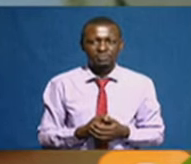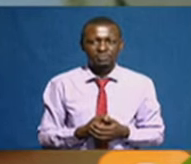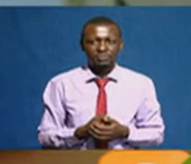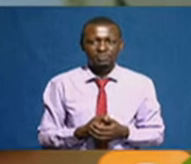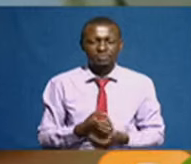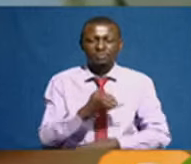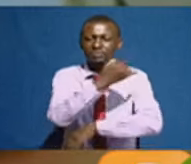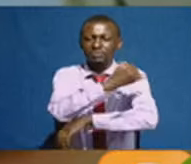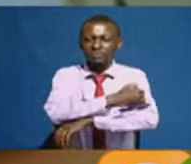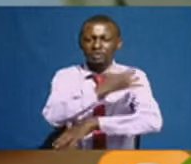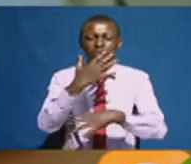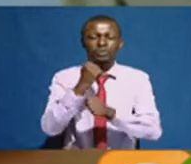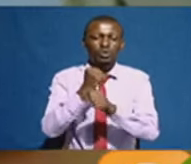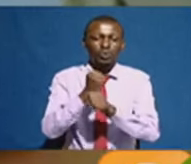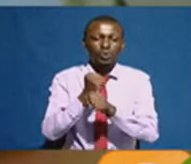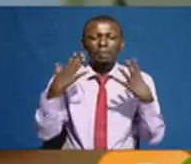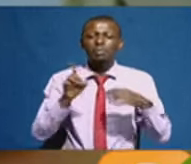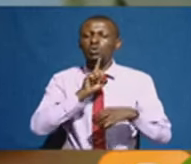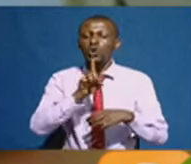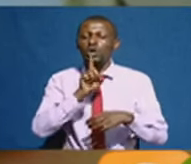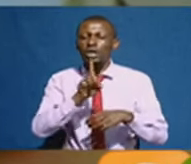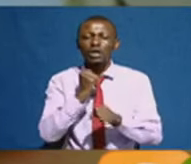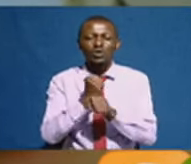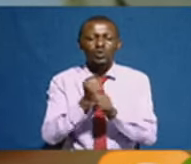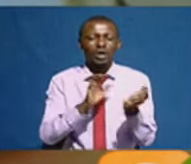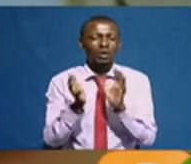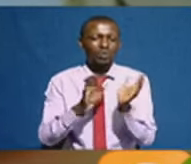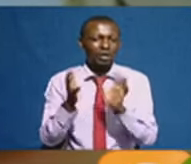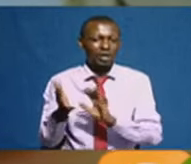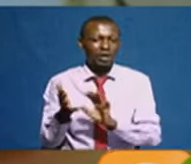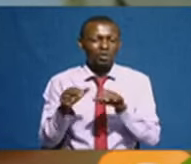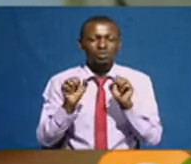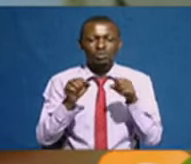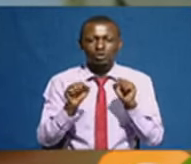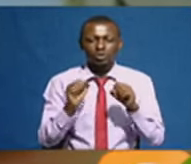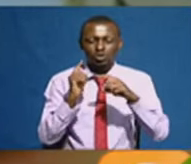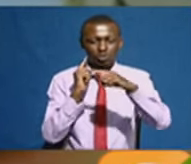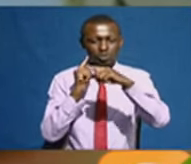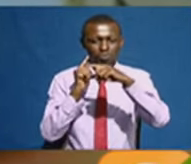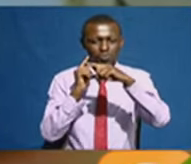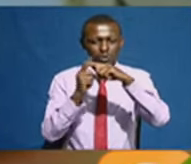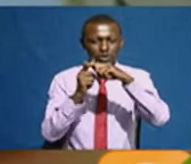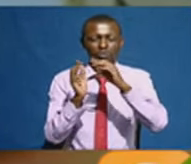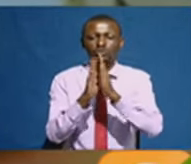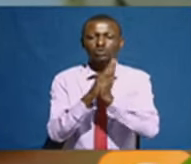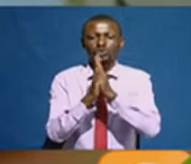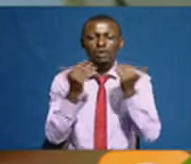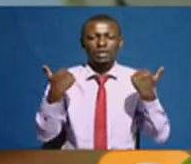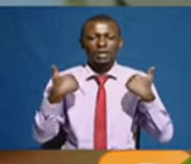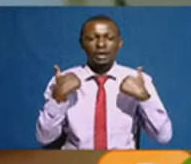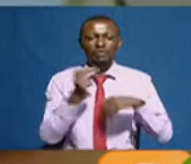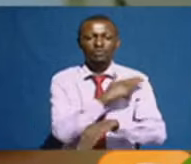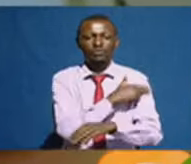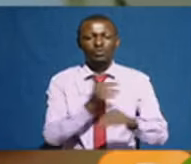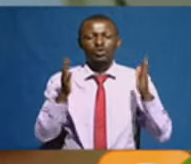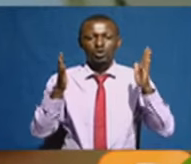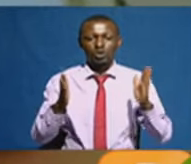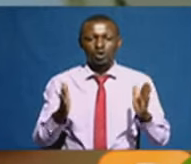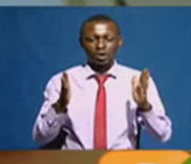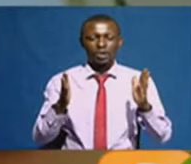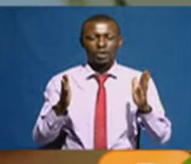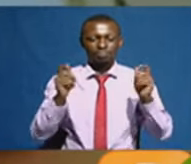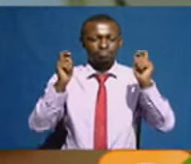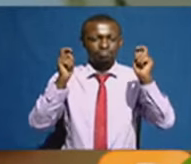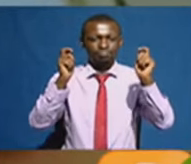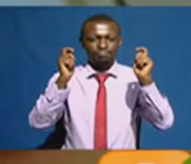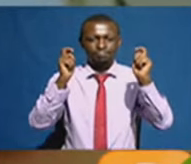earn. And I think there is a little positive story that the doctor's